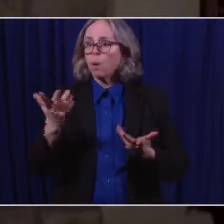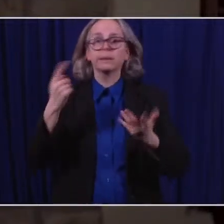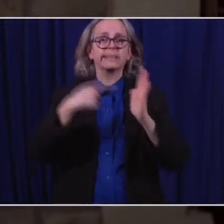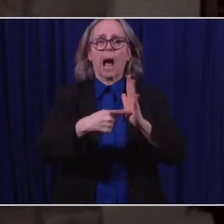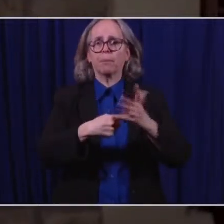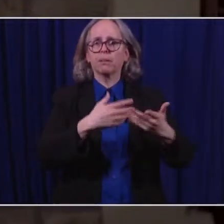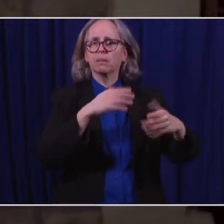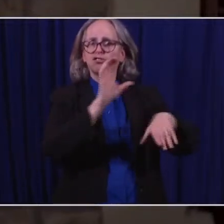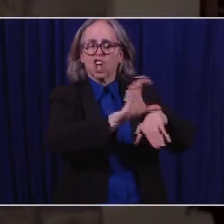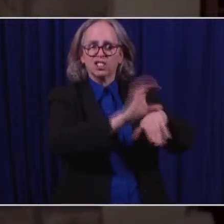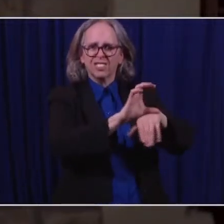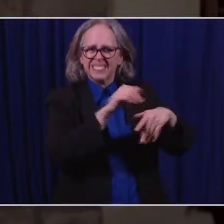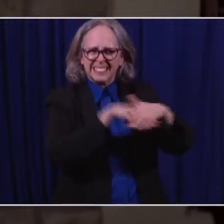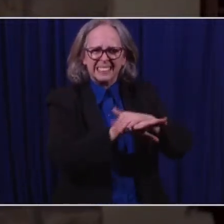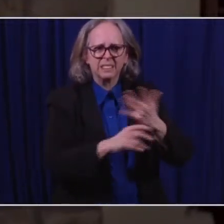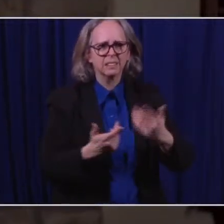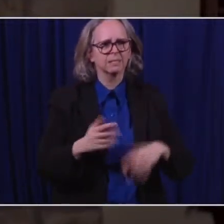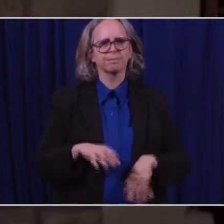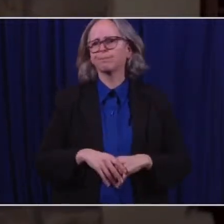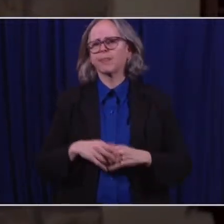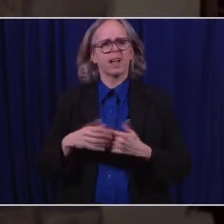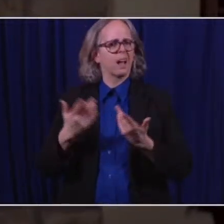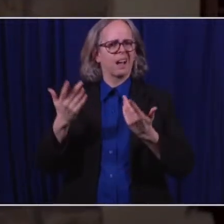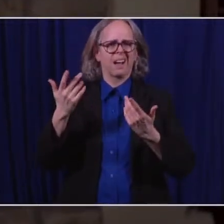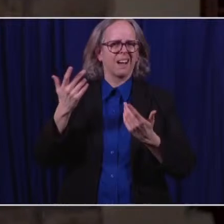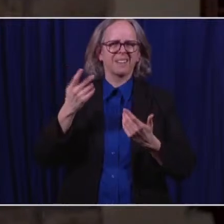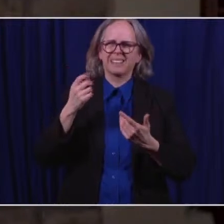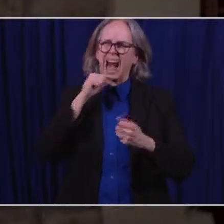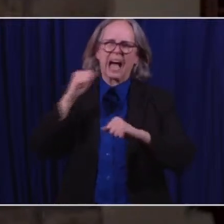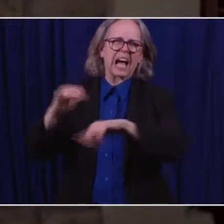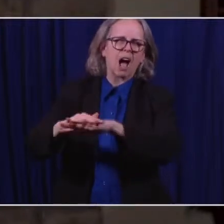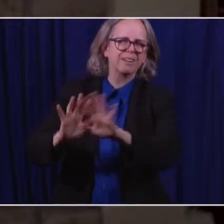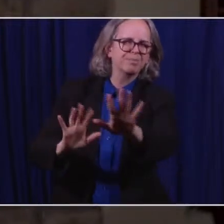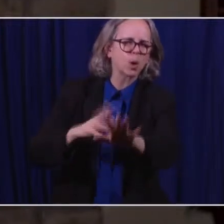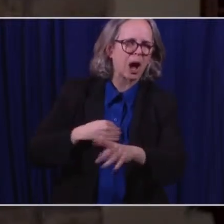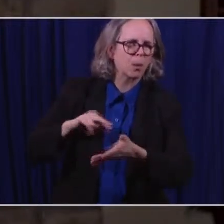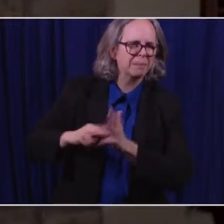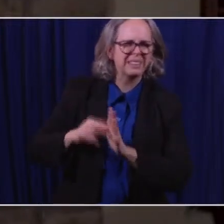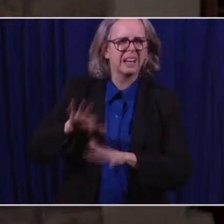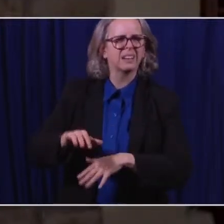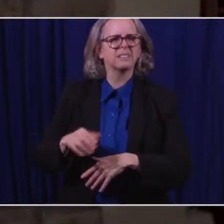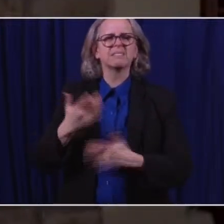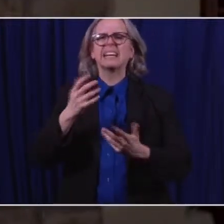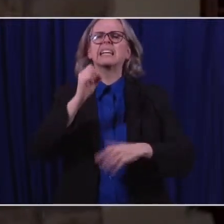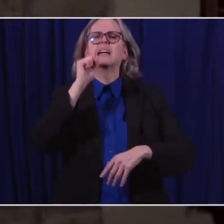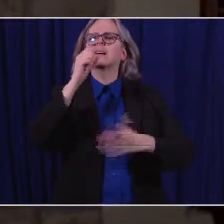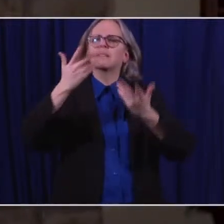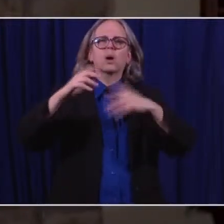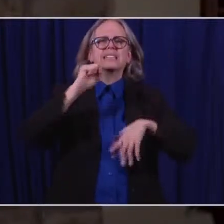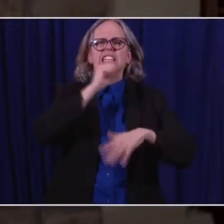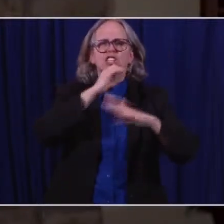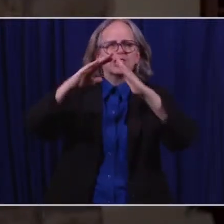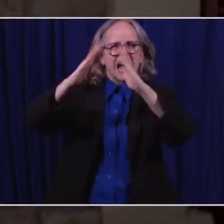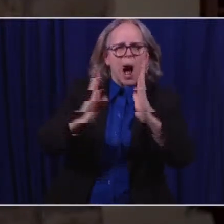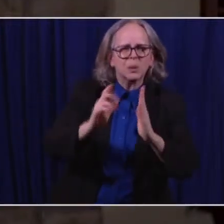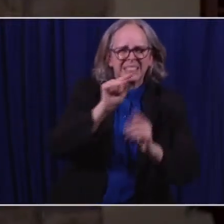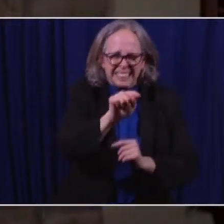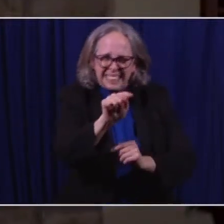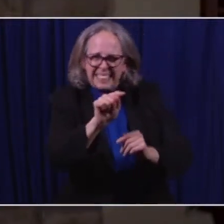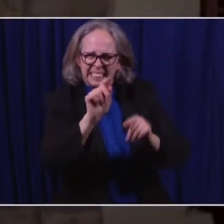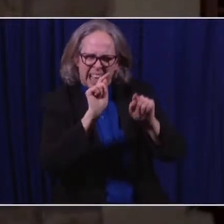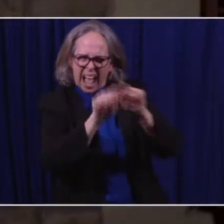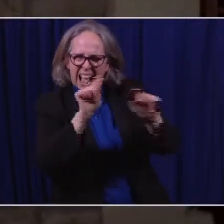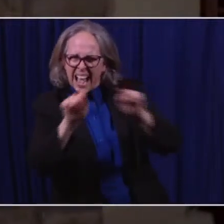into congregate care, not congregate care settings, but elderly housing and places